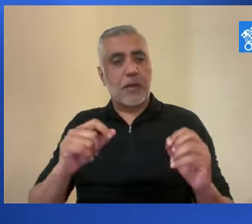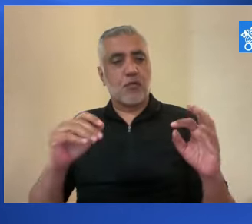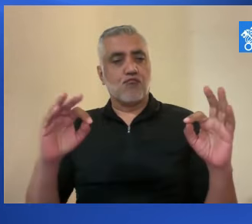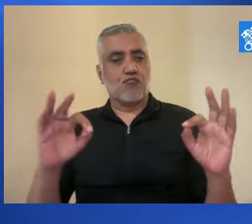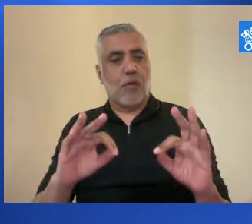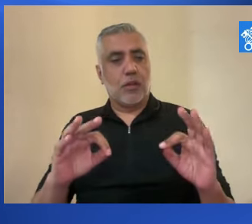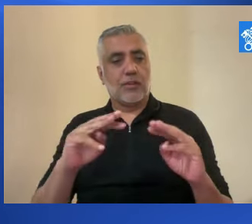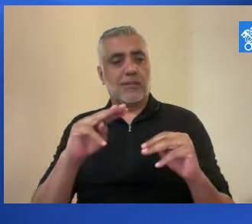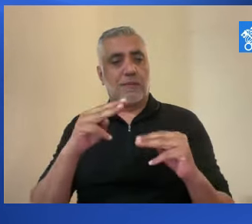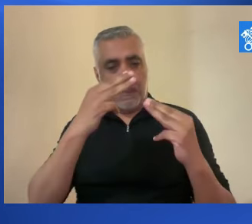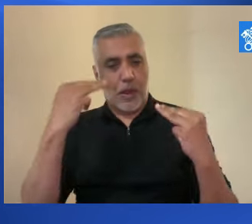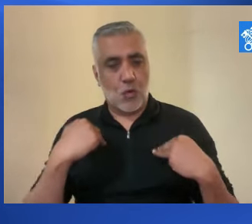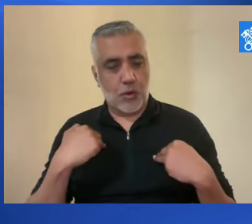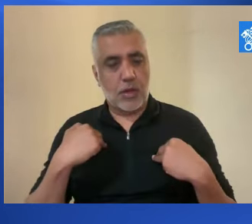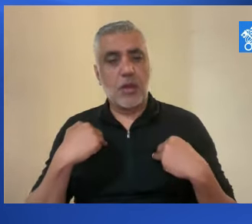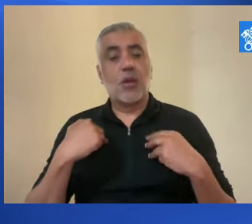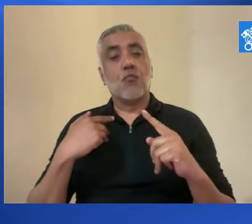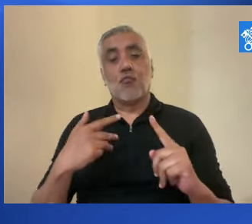inner smallness.